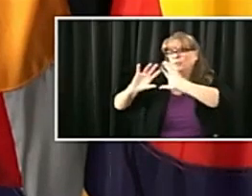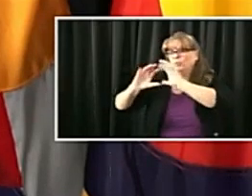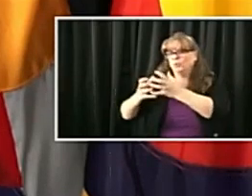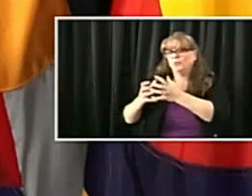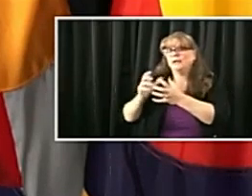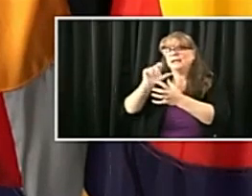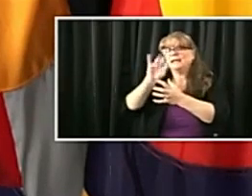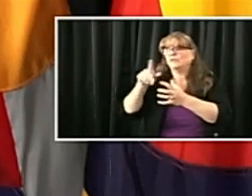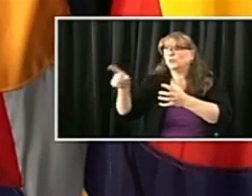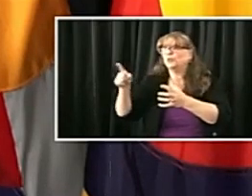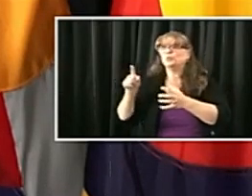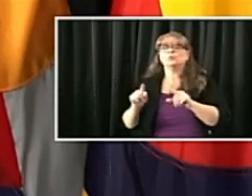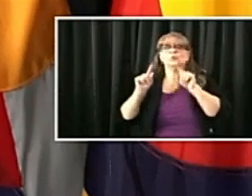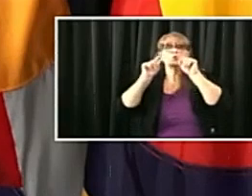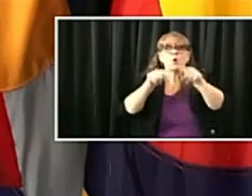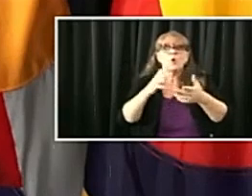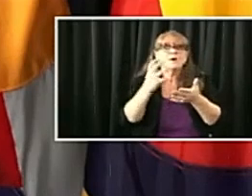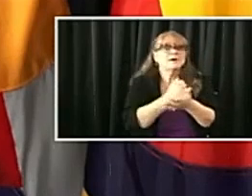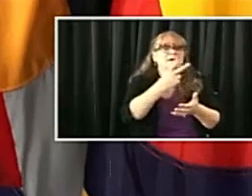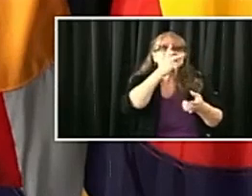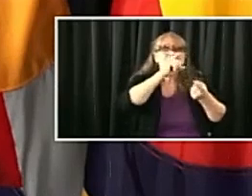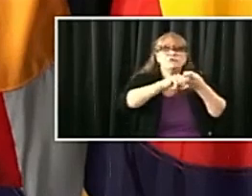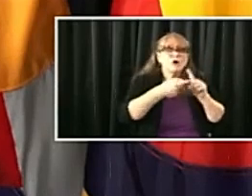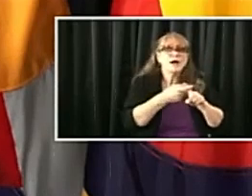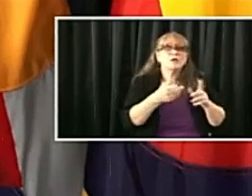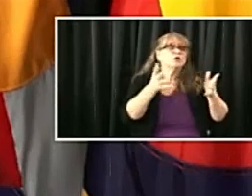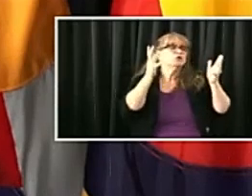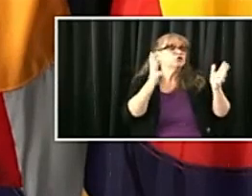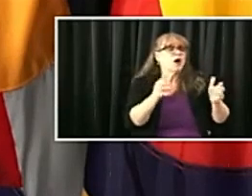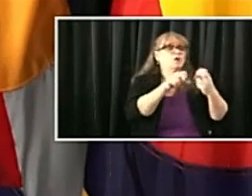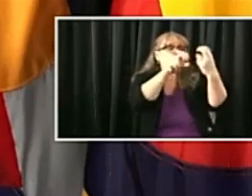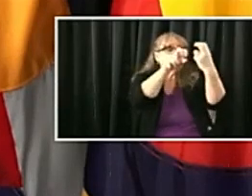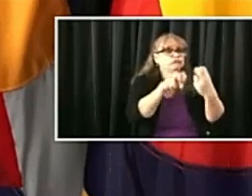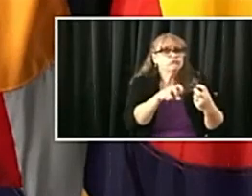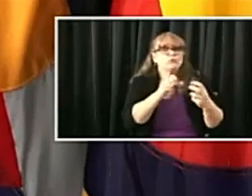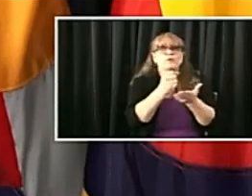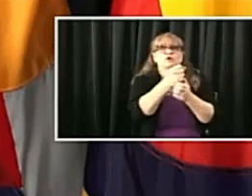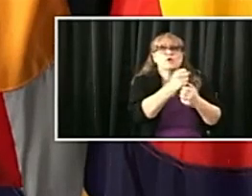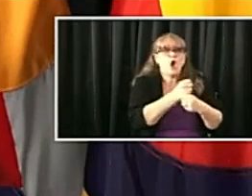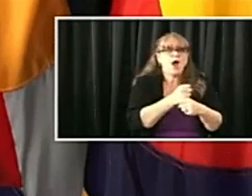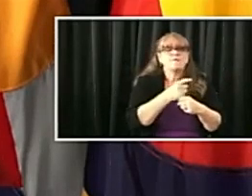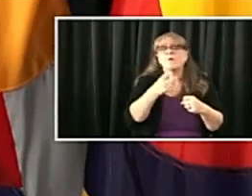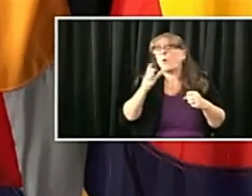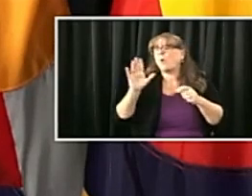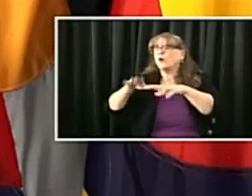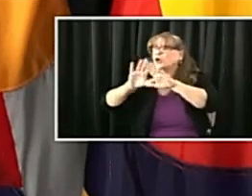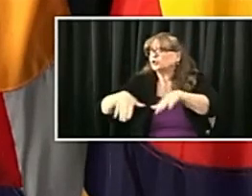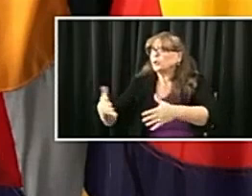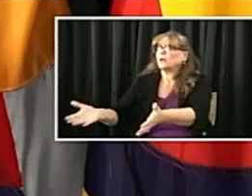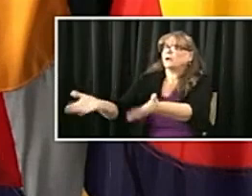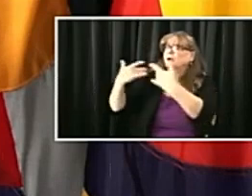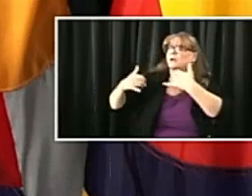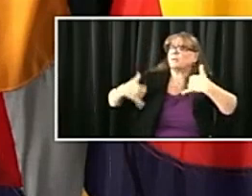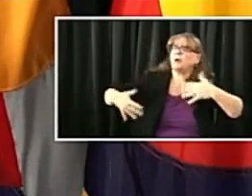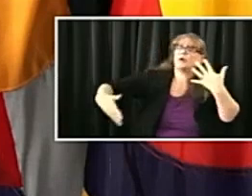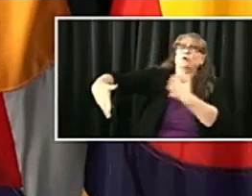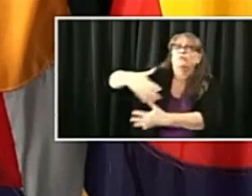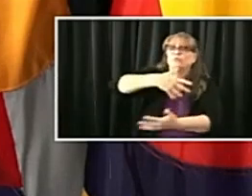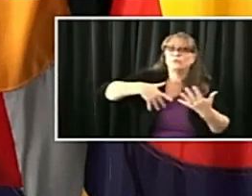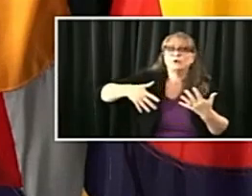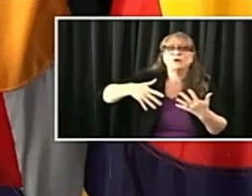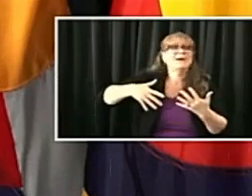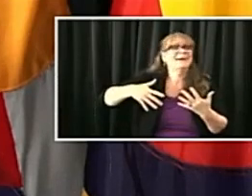your kids have play dates, all those personal decisions people make, that's what in the aggregate leads to this social distancing number. So the way we've been living